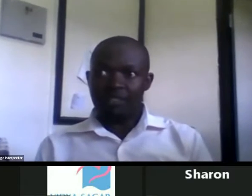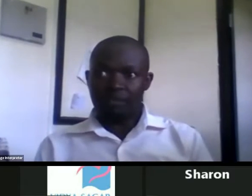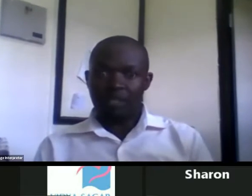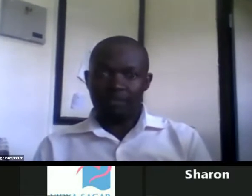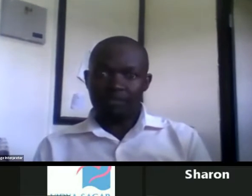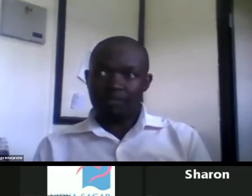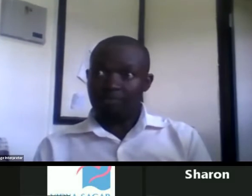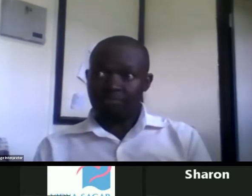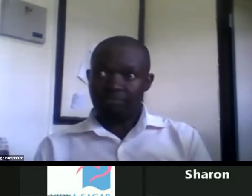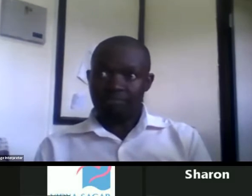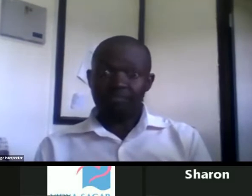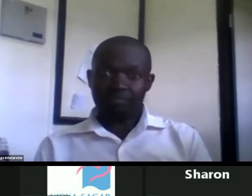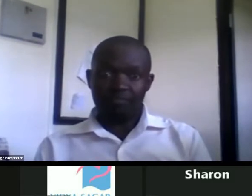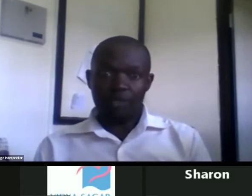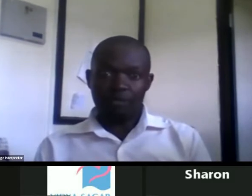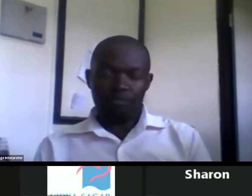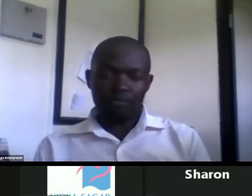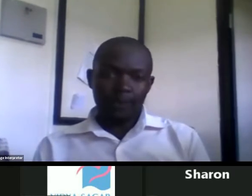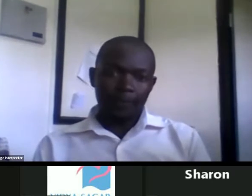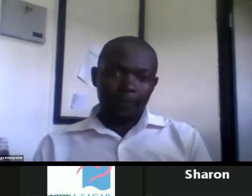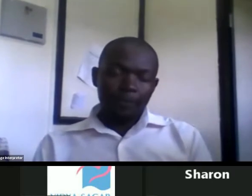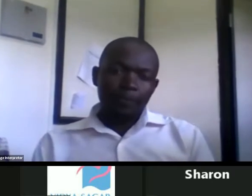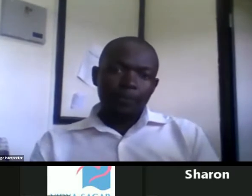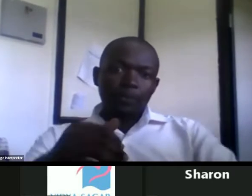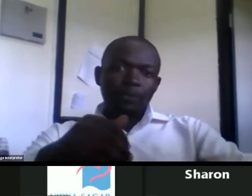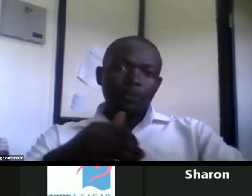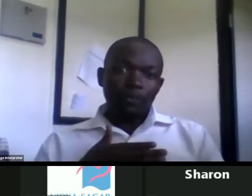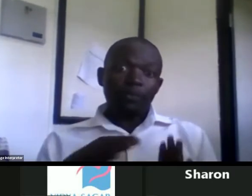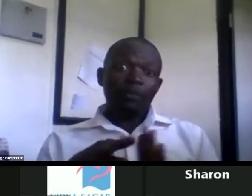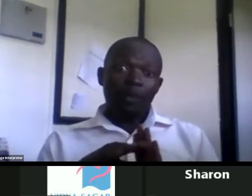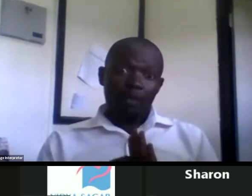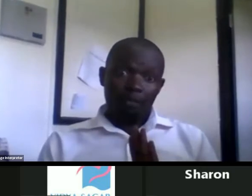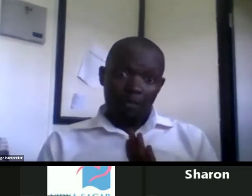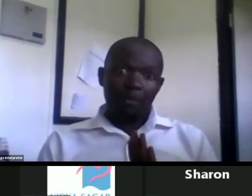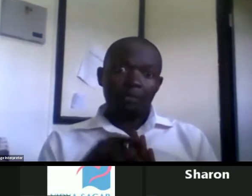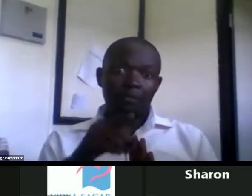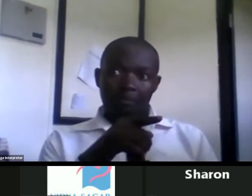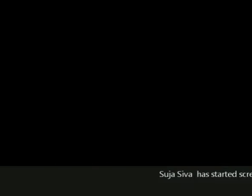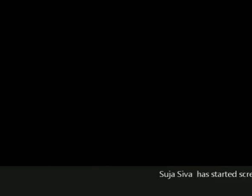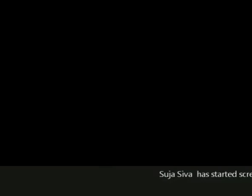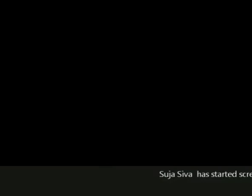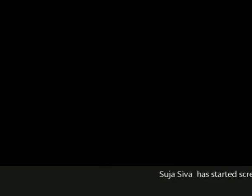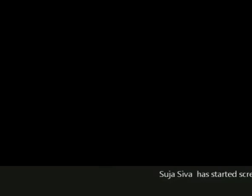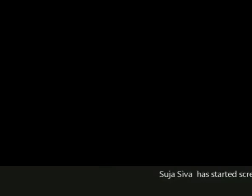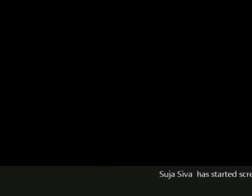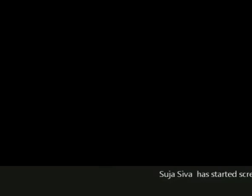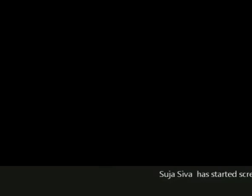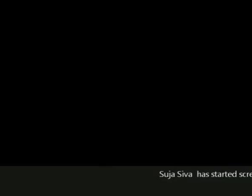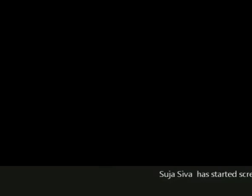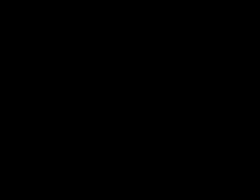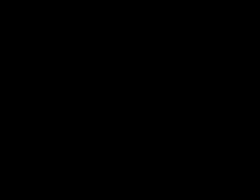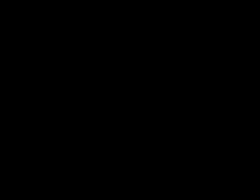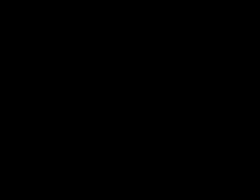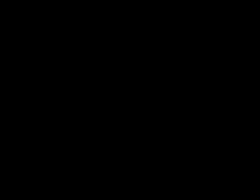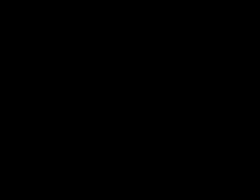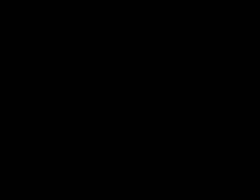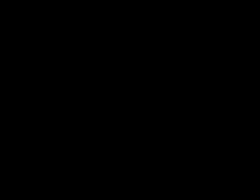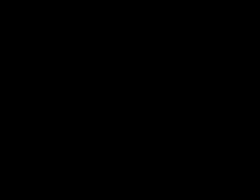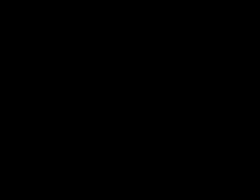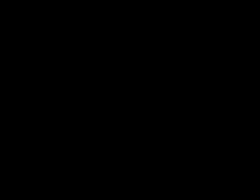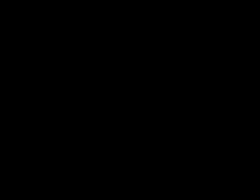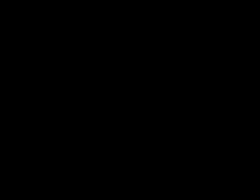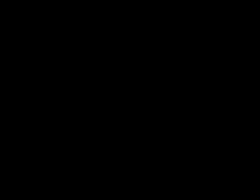And we have Ms. Christy Abraham, who is supposed to present on the policy brief.